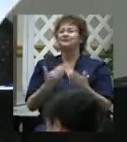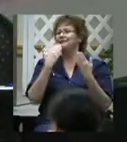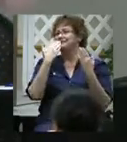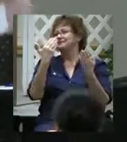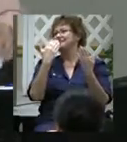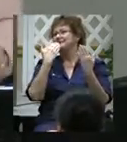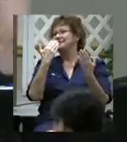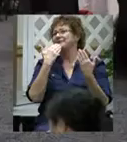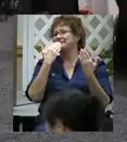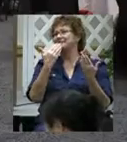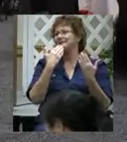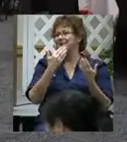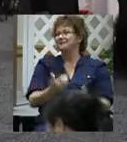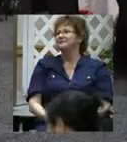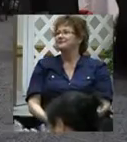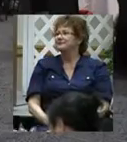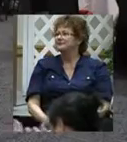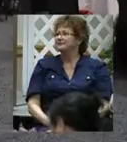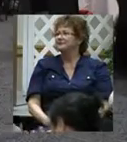Mahalo.